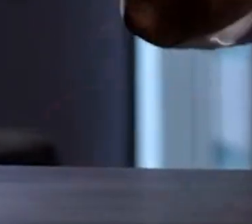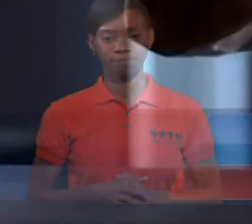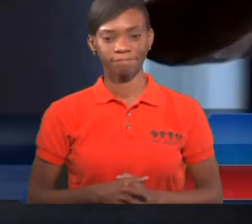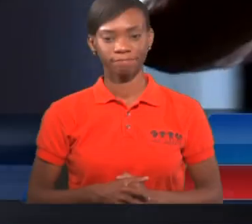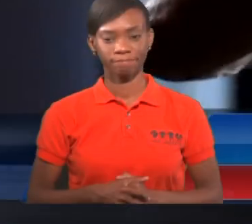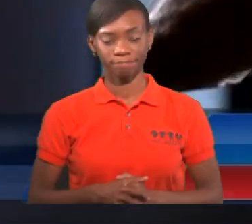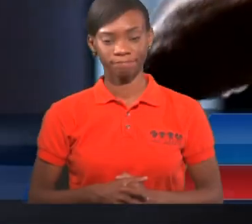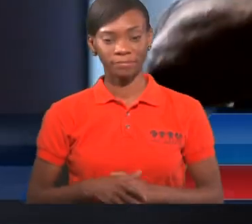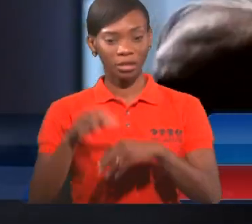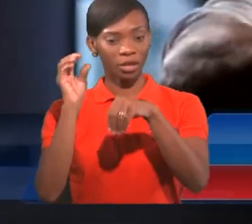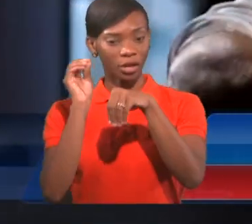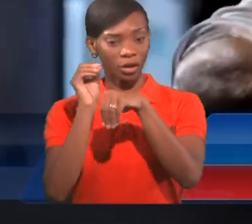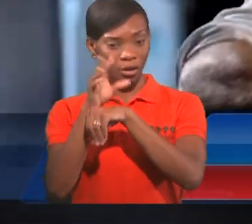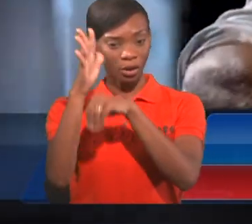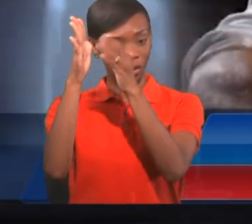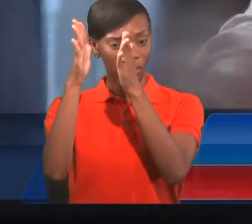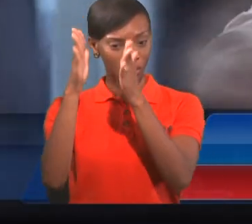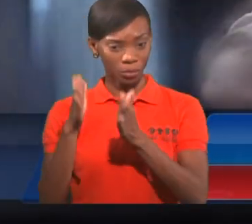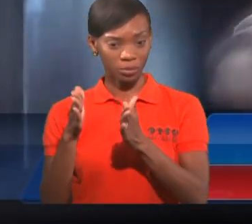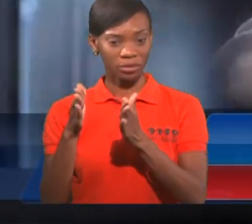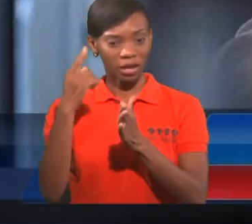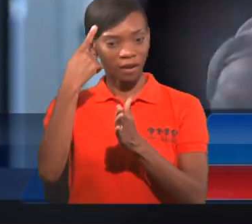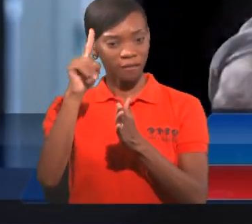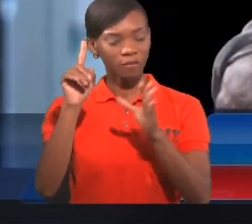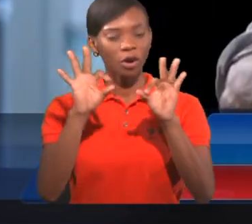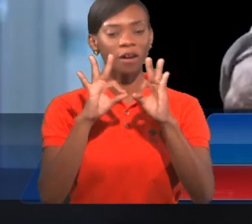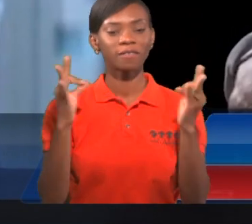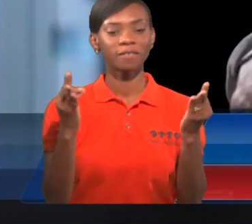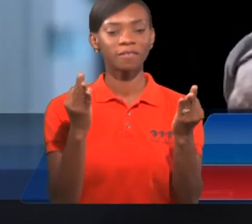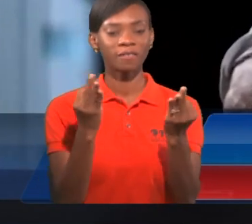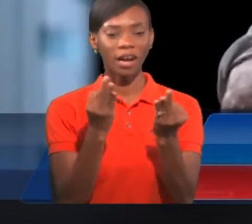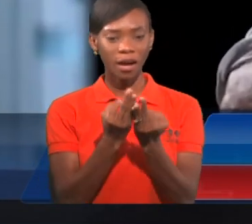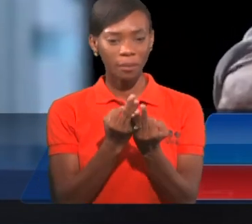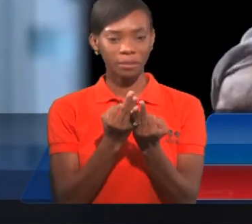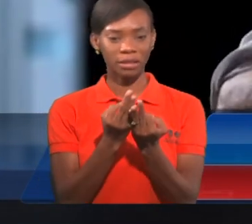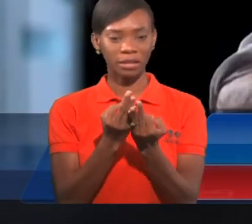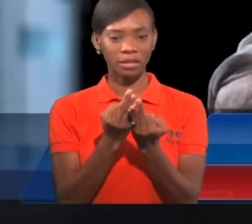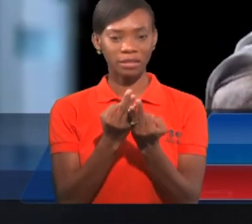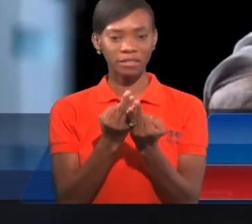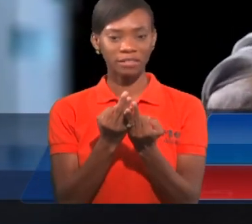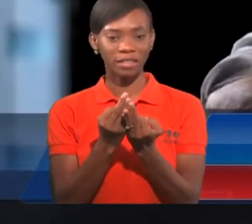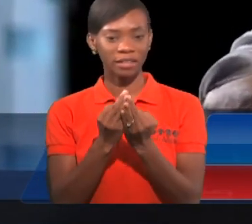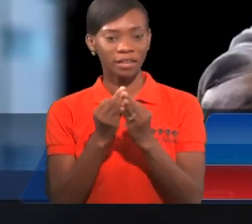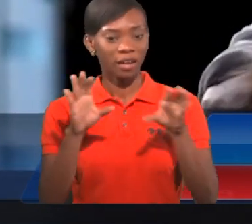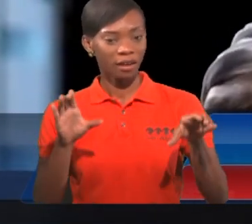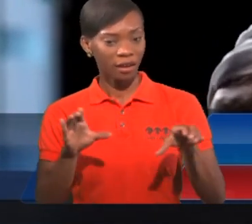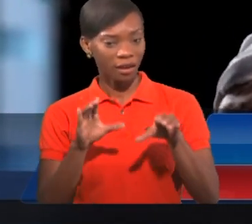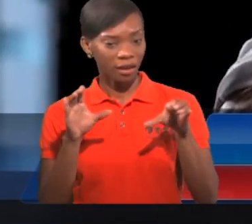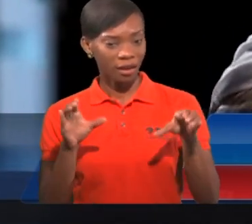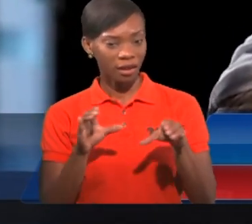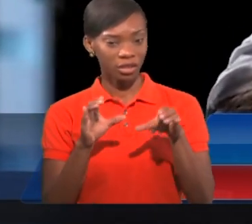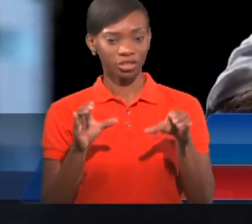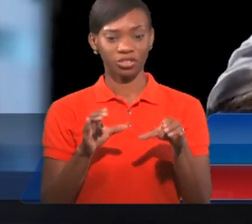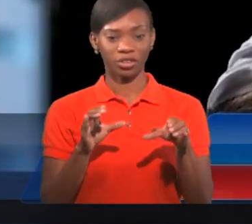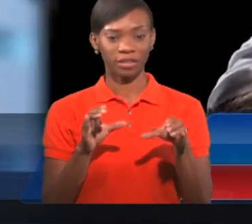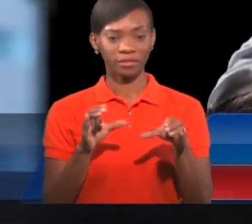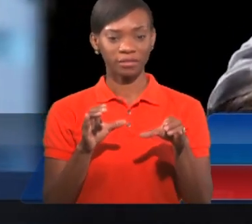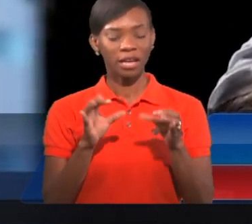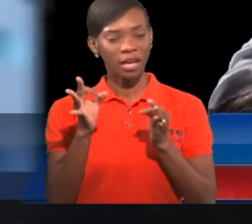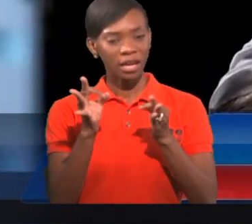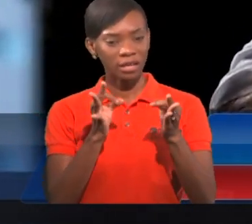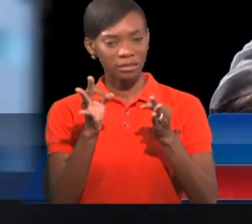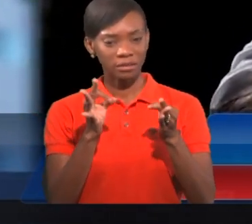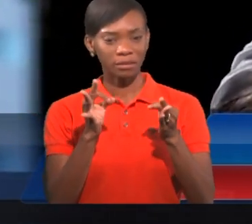Counseling lead at Families in Action, Jared Batiste, says the Diagnostic and Statistical Manual of Mental Disorders, or DSM-5, first